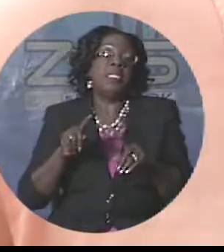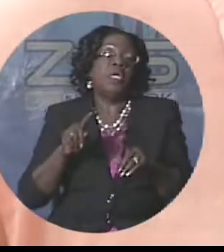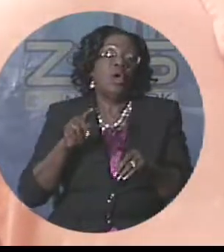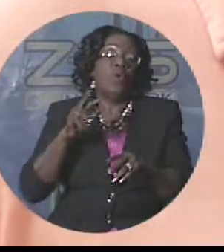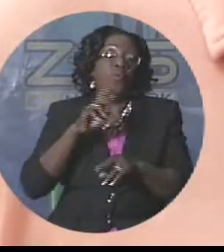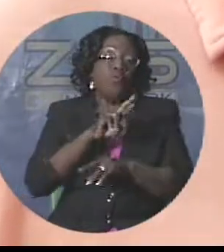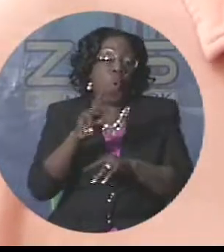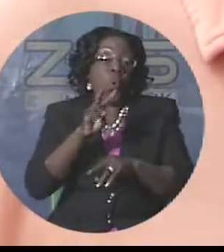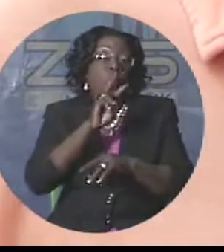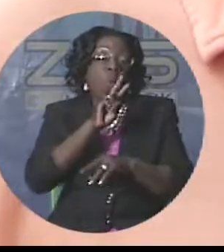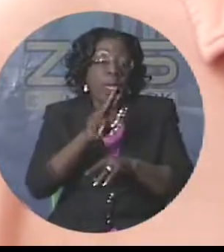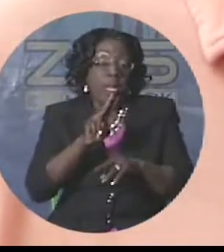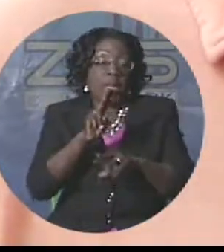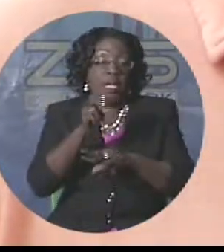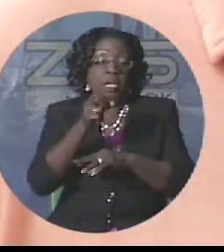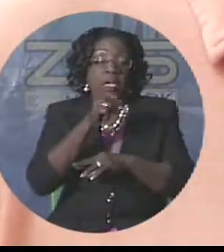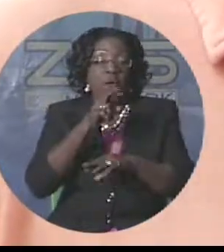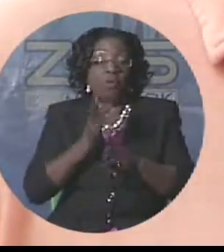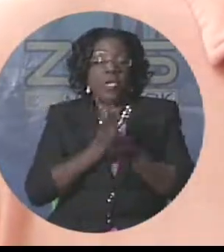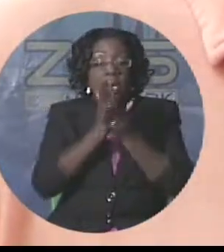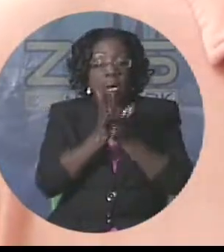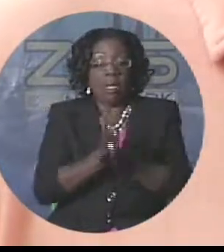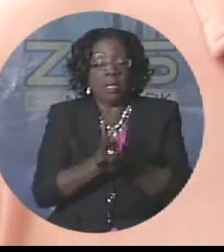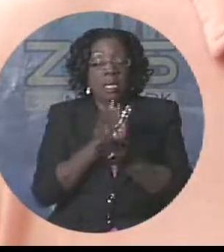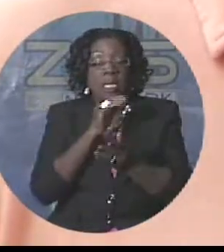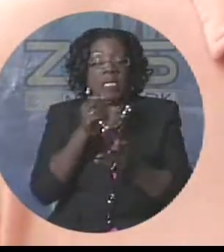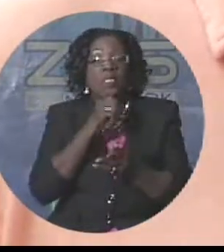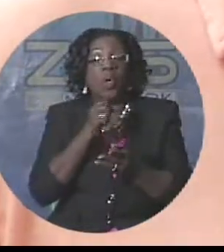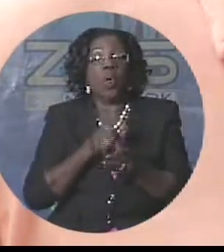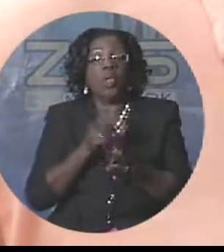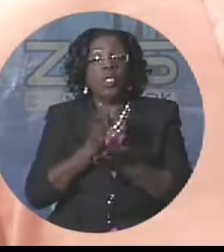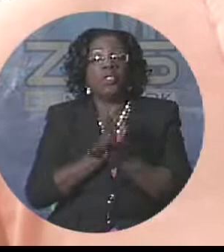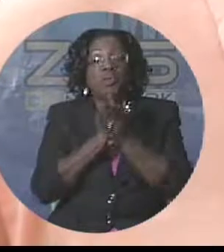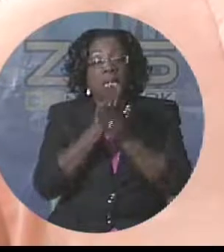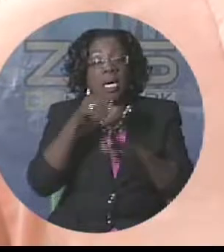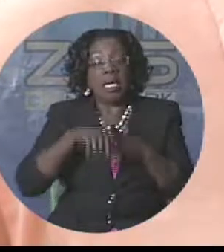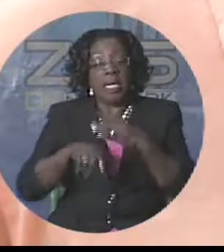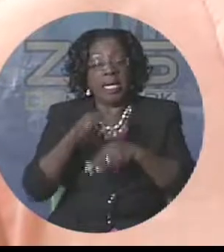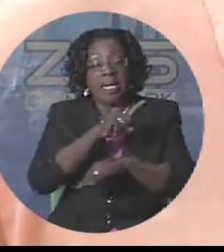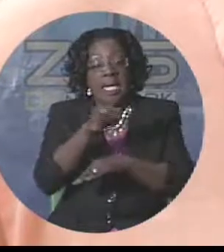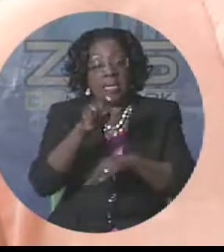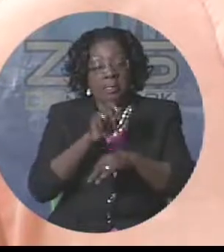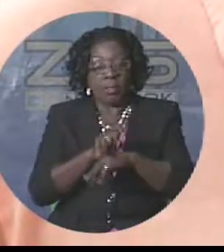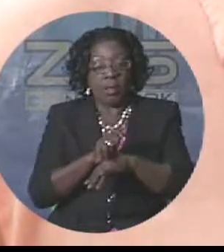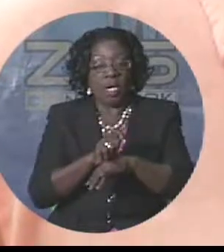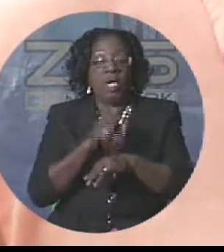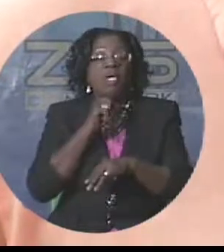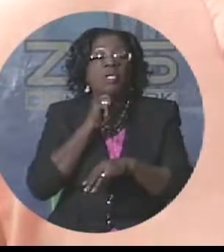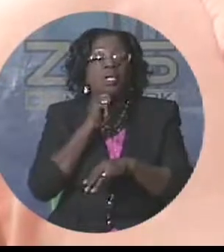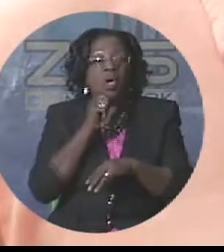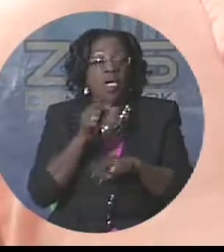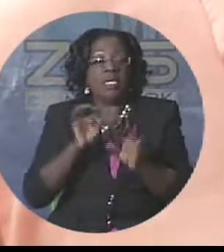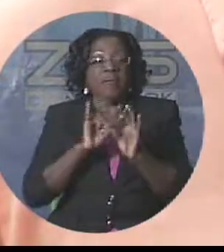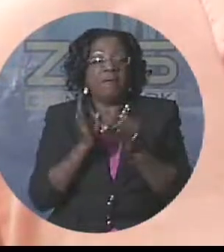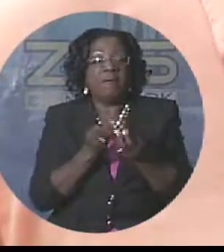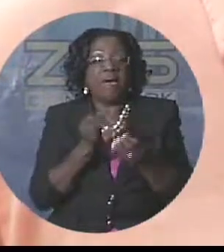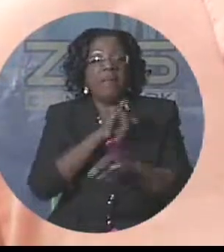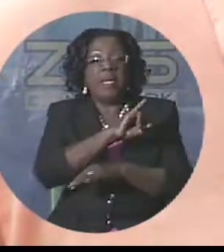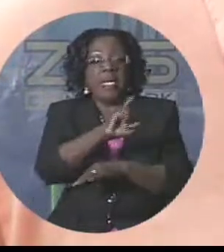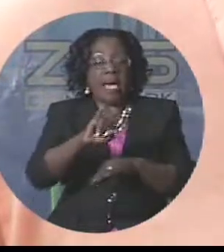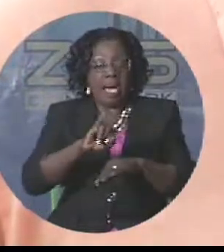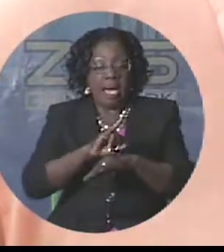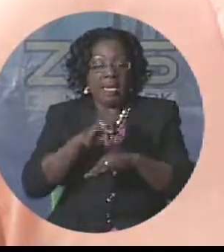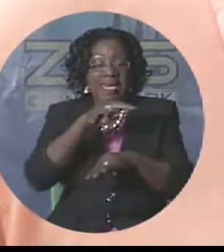people believe that it's the National Family Island Regatta. It certainly is not. Roeville was sailing long before Georgetown really